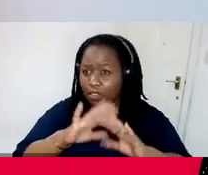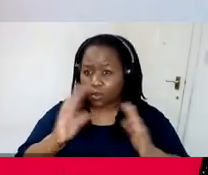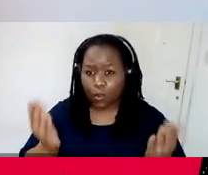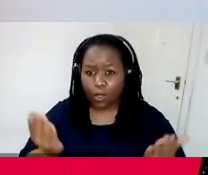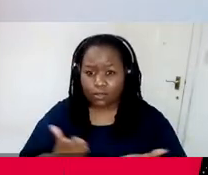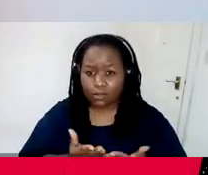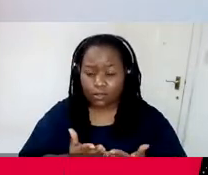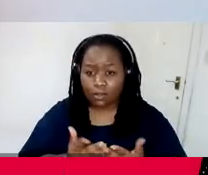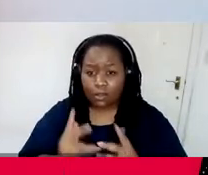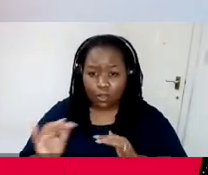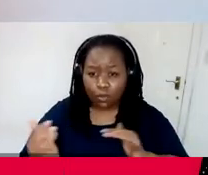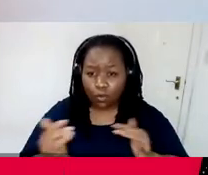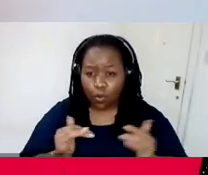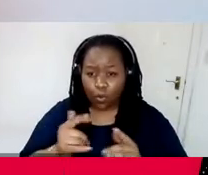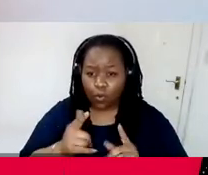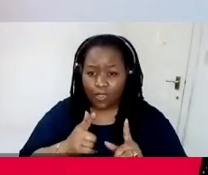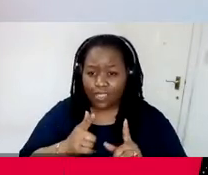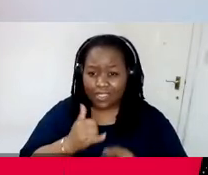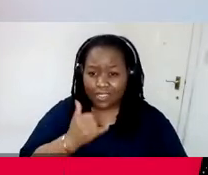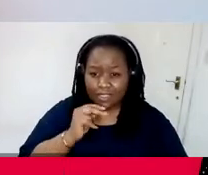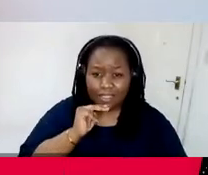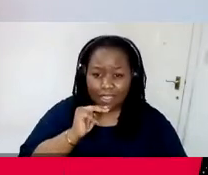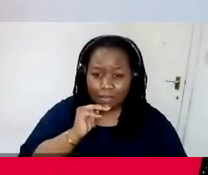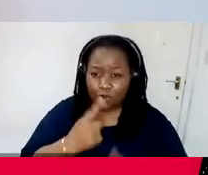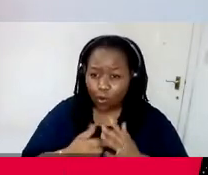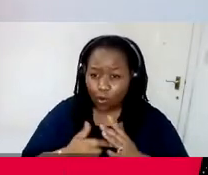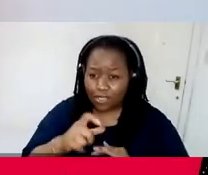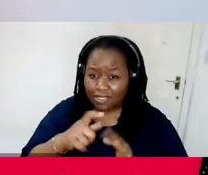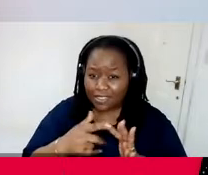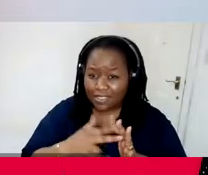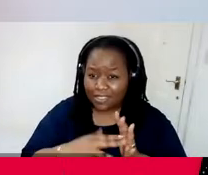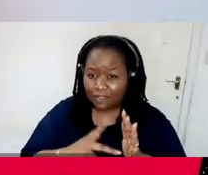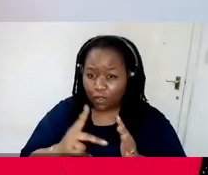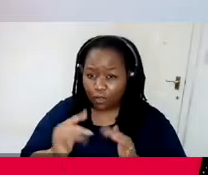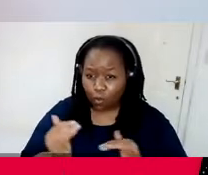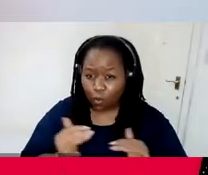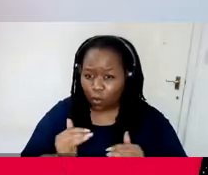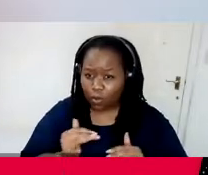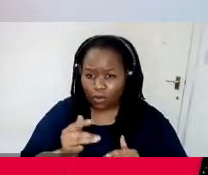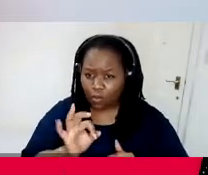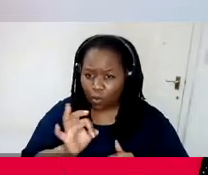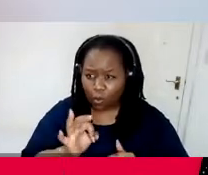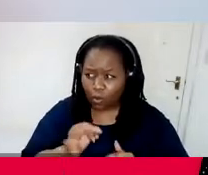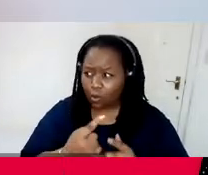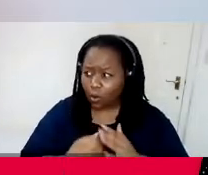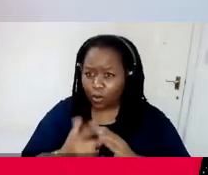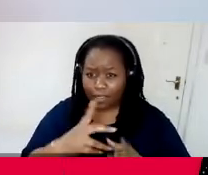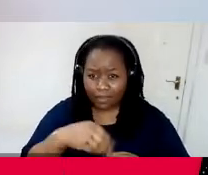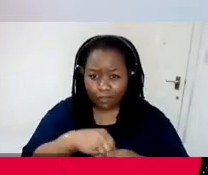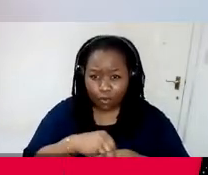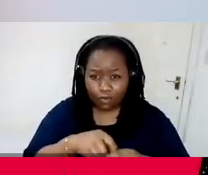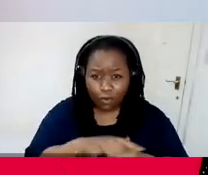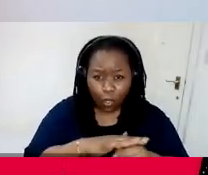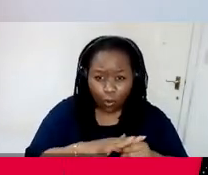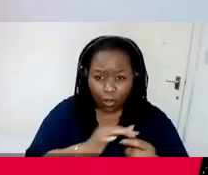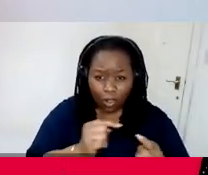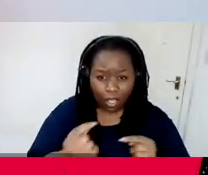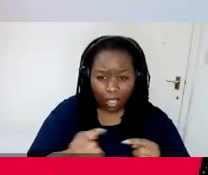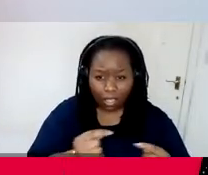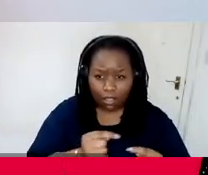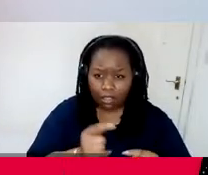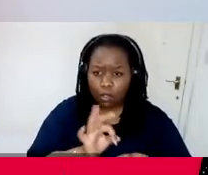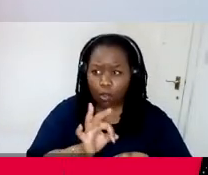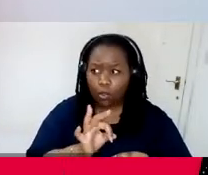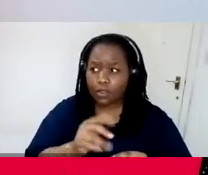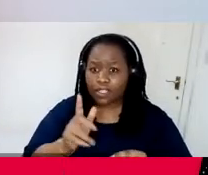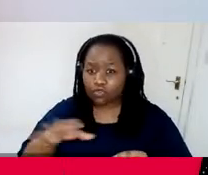is not a pure civil war, and it doesn't involve only local sides, but there are also